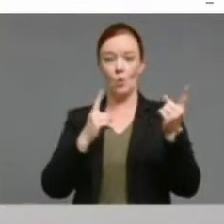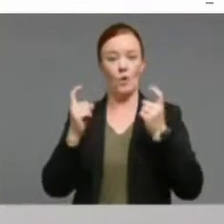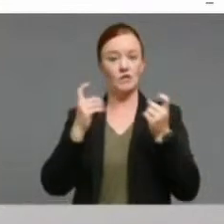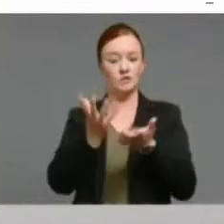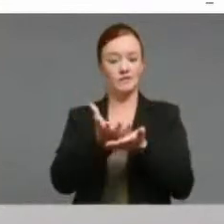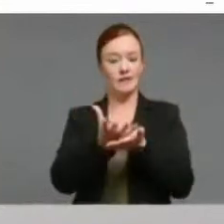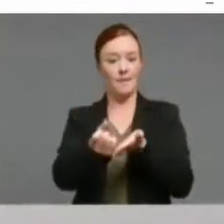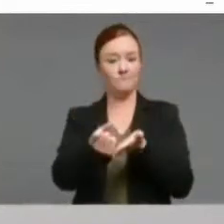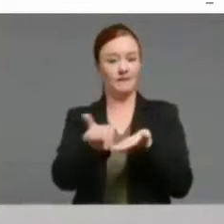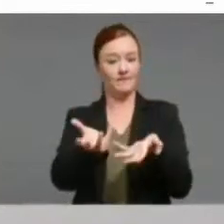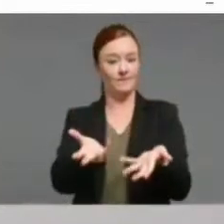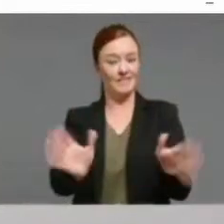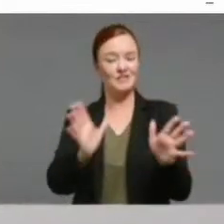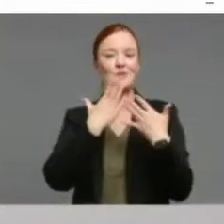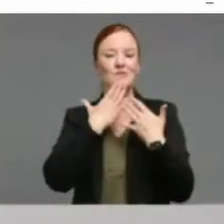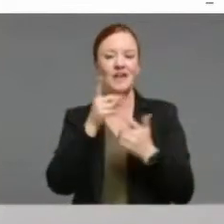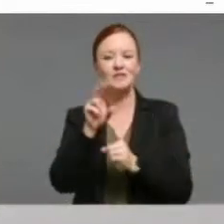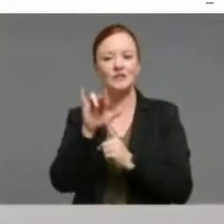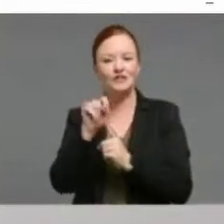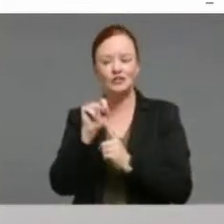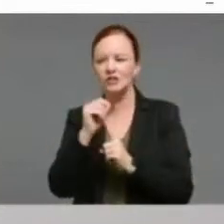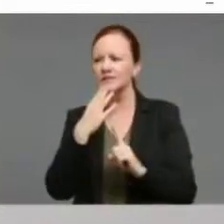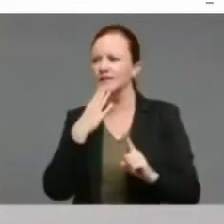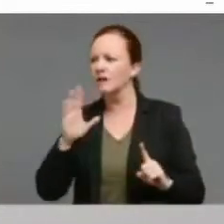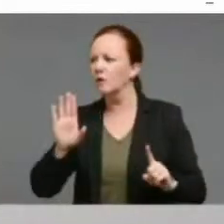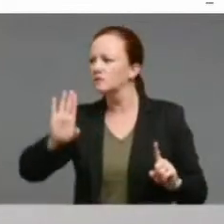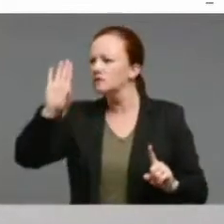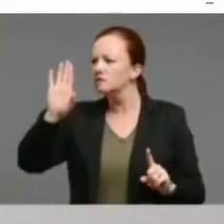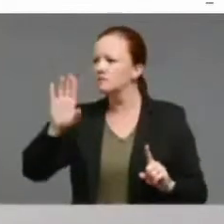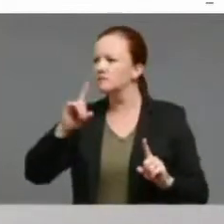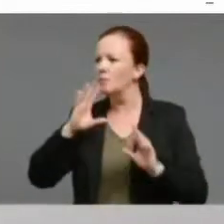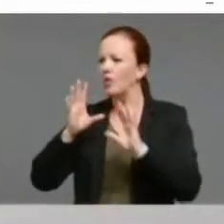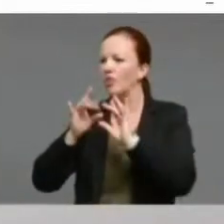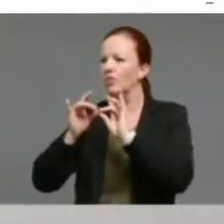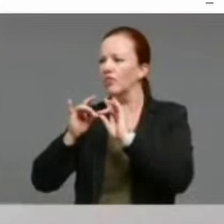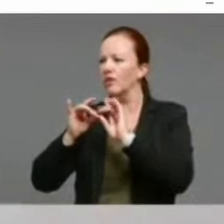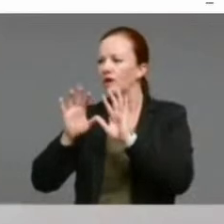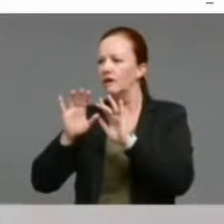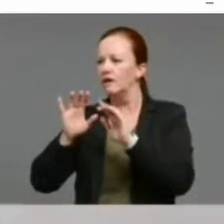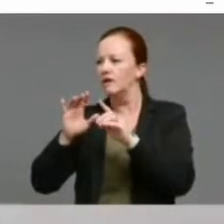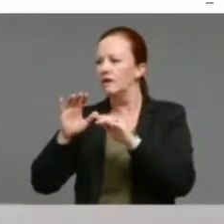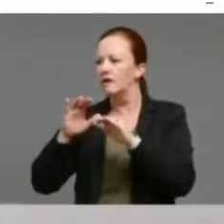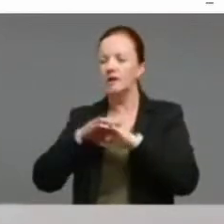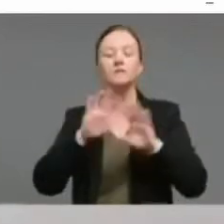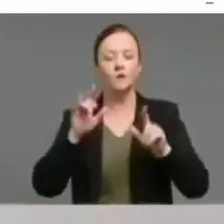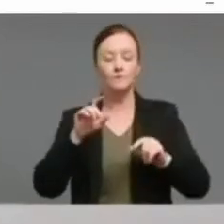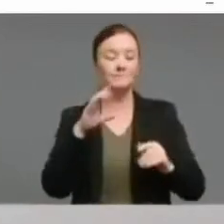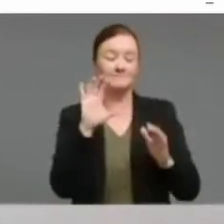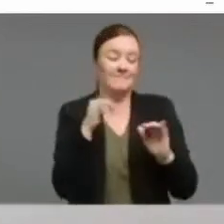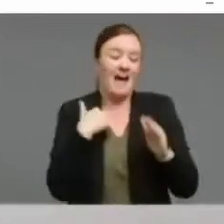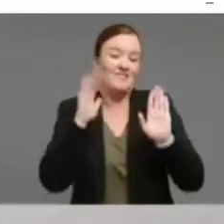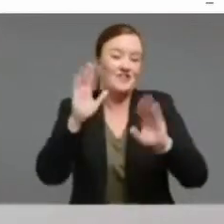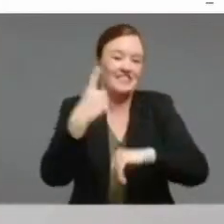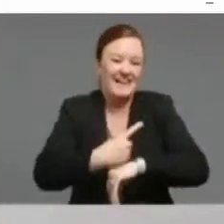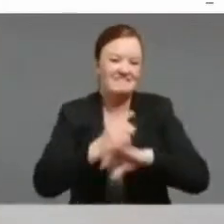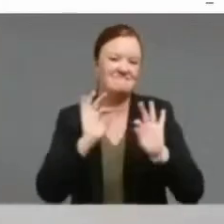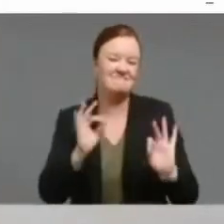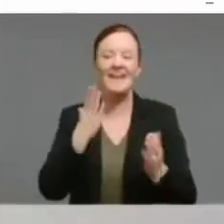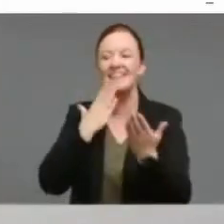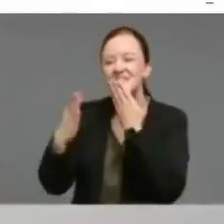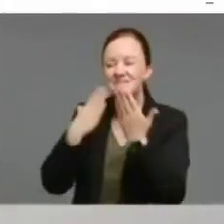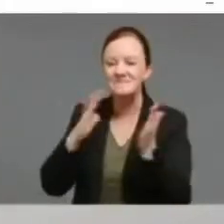Dr. Christ, thank you very much, and thank you for joining us today. Like in the first. Thank you. Thank you.